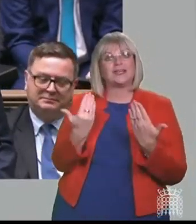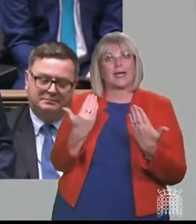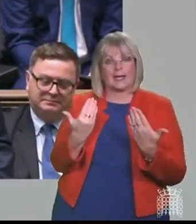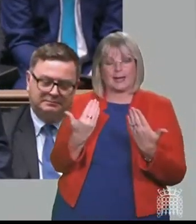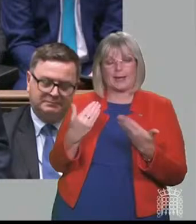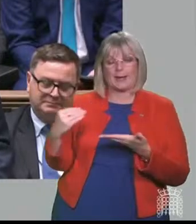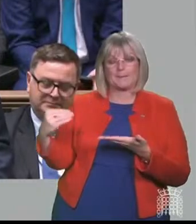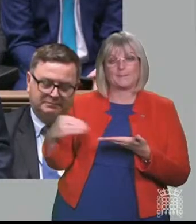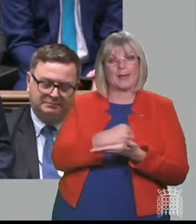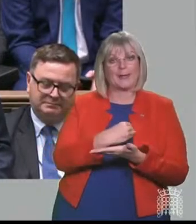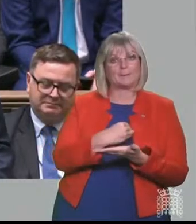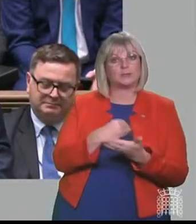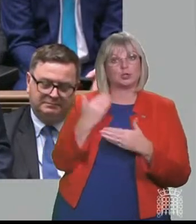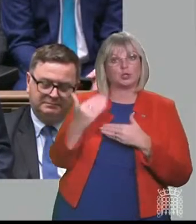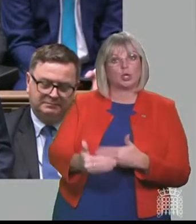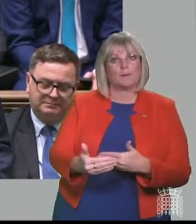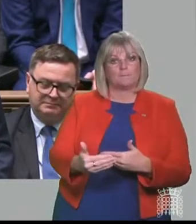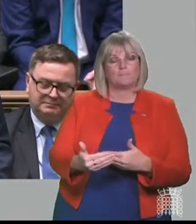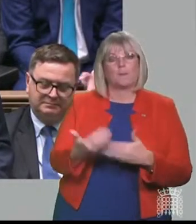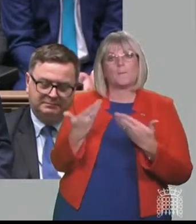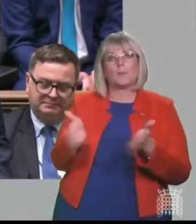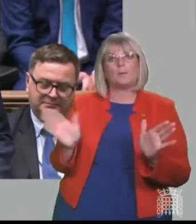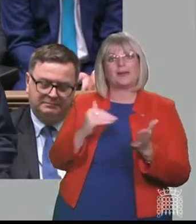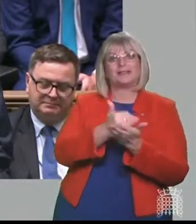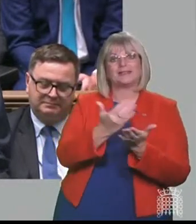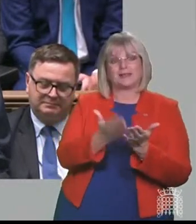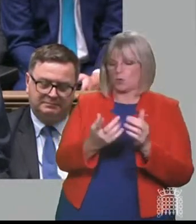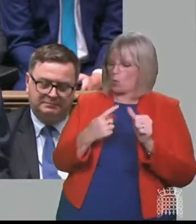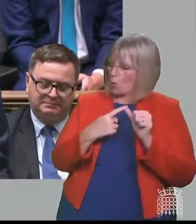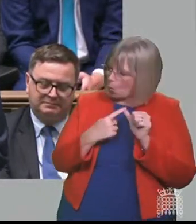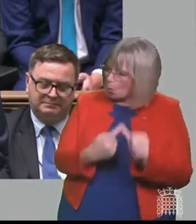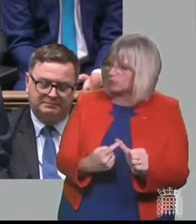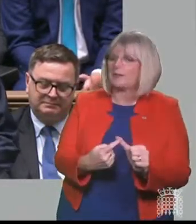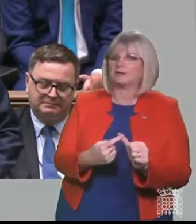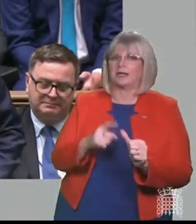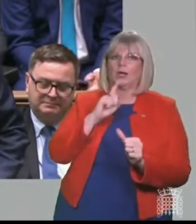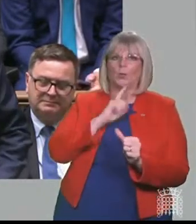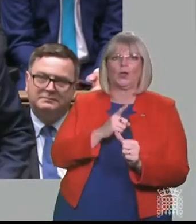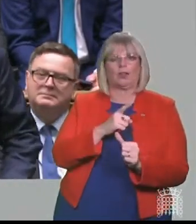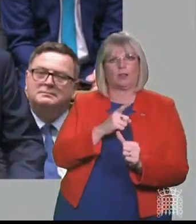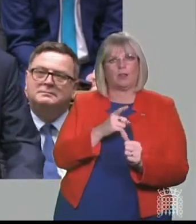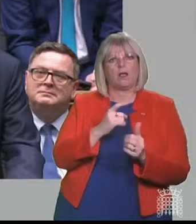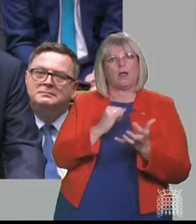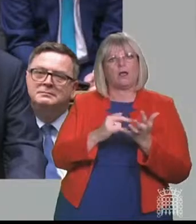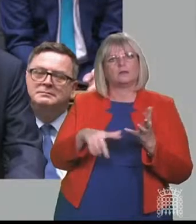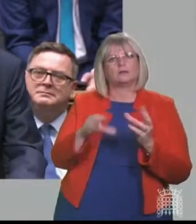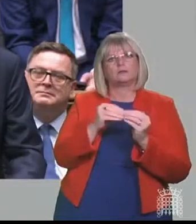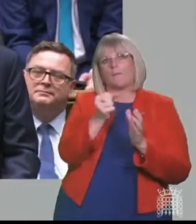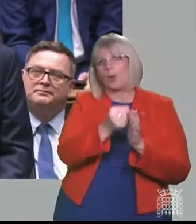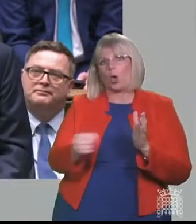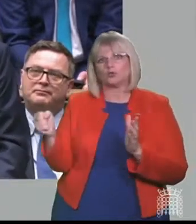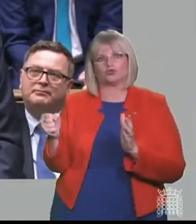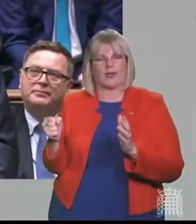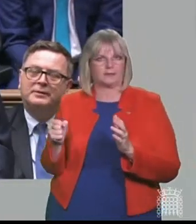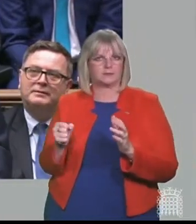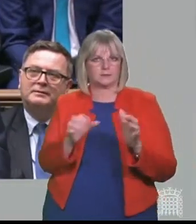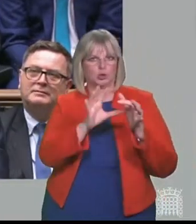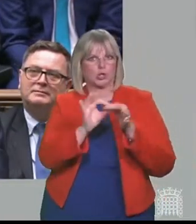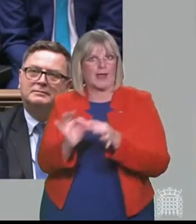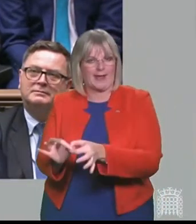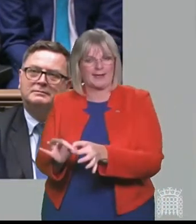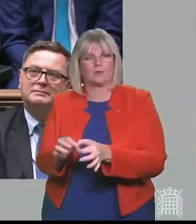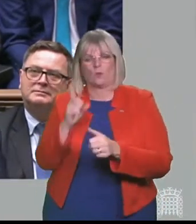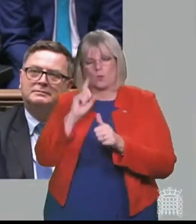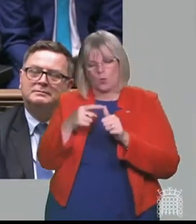contracts, will automatically apply throughout the subcontract supply chain. But from April 24, I'll also introduce